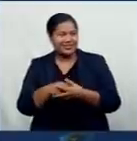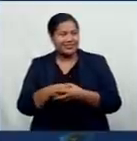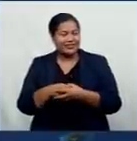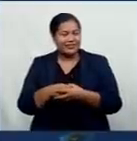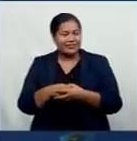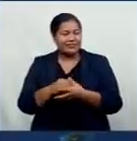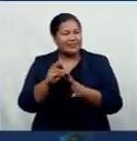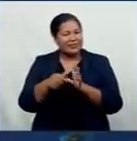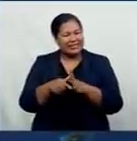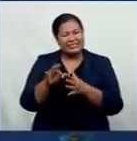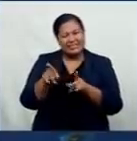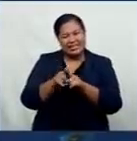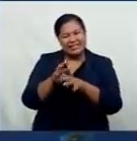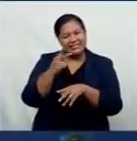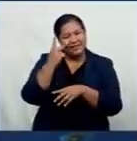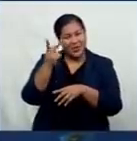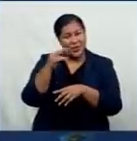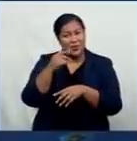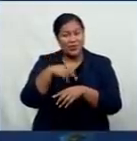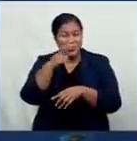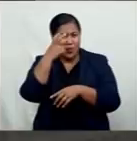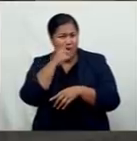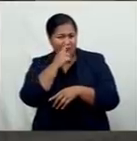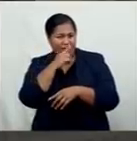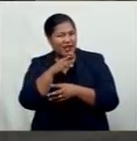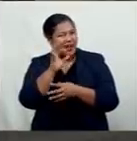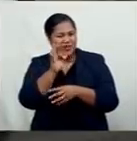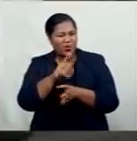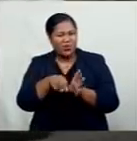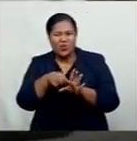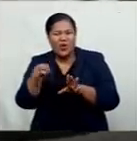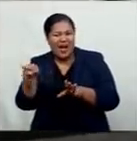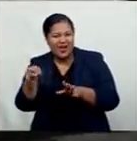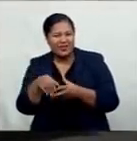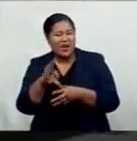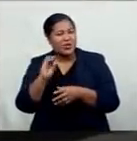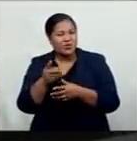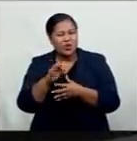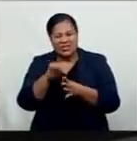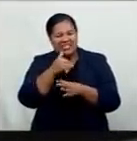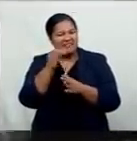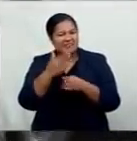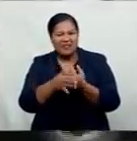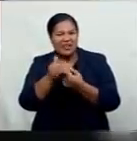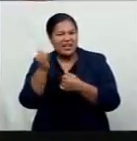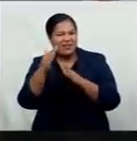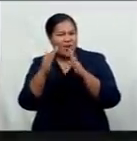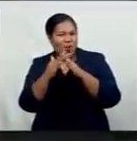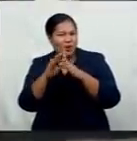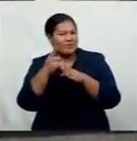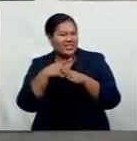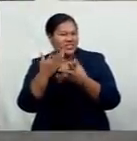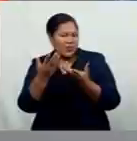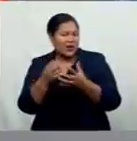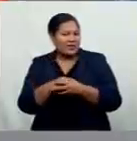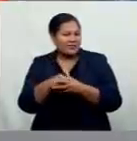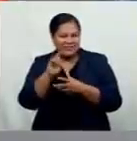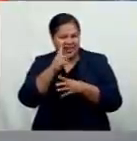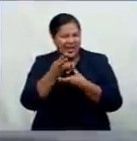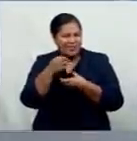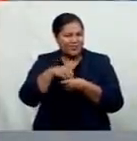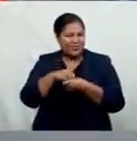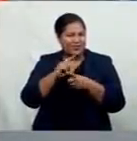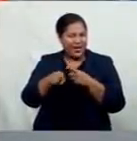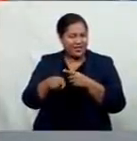prevailing view that because the elderly population do not go out, therefore do not leave the house, therefore they are less likely to get the virus. Since